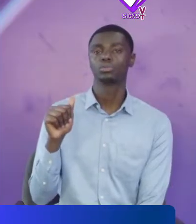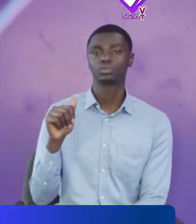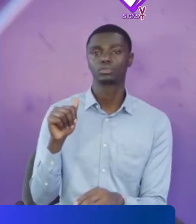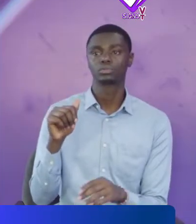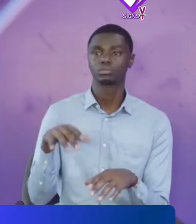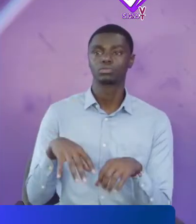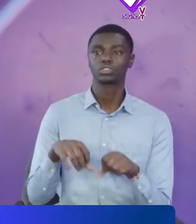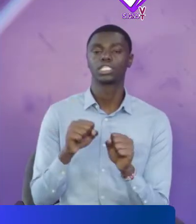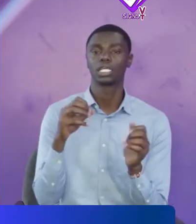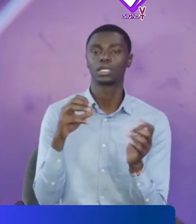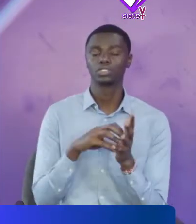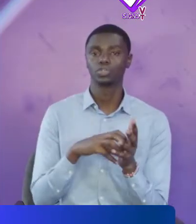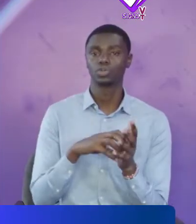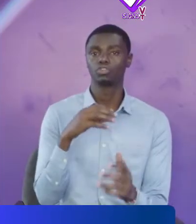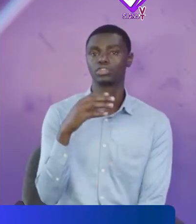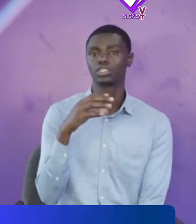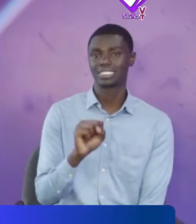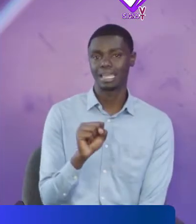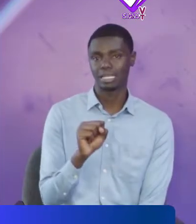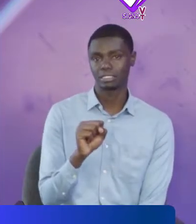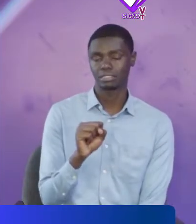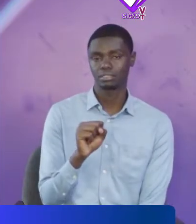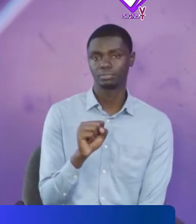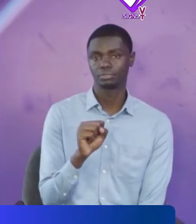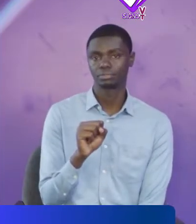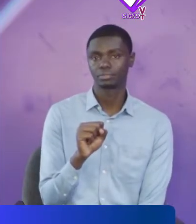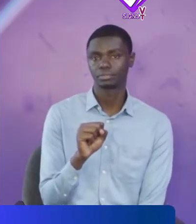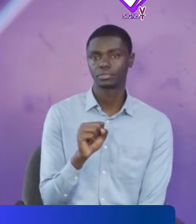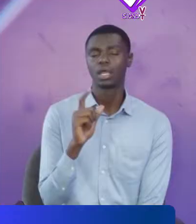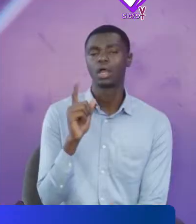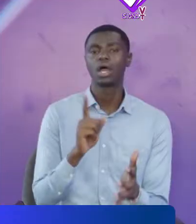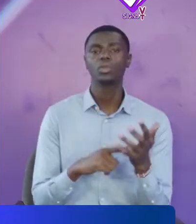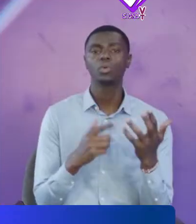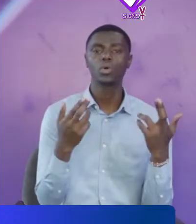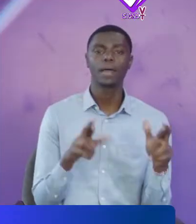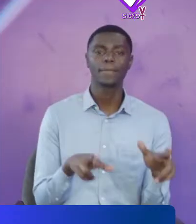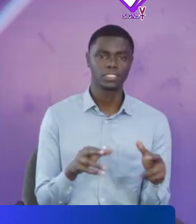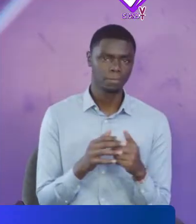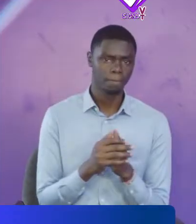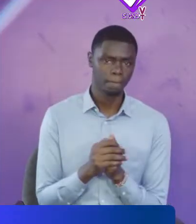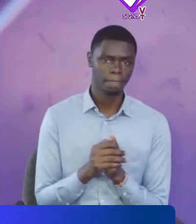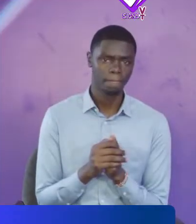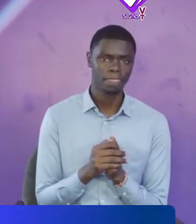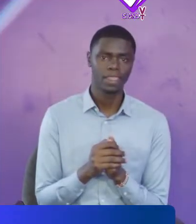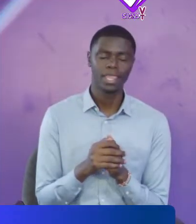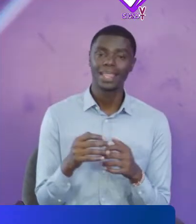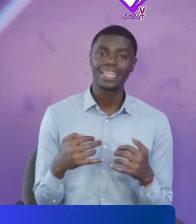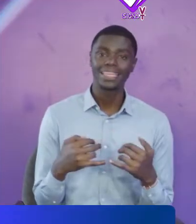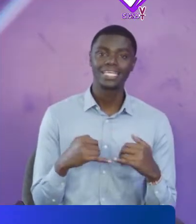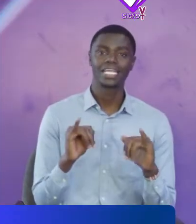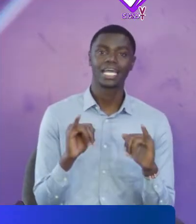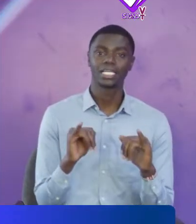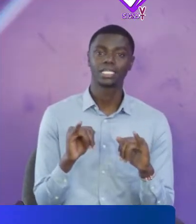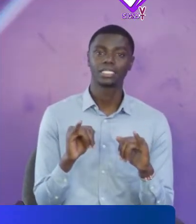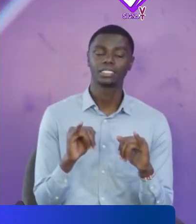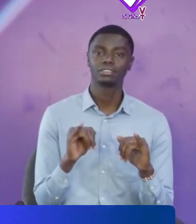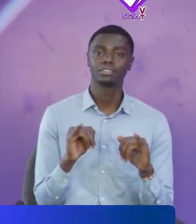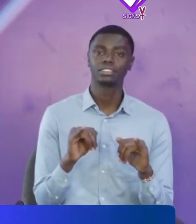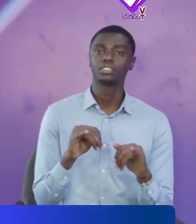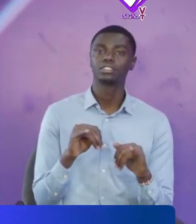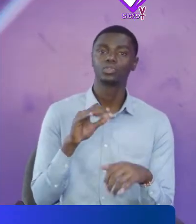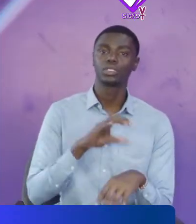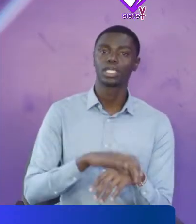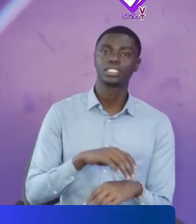Justin Muturi, and then what happens here is that they are trying to get the Justin Muturi's